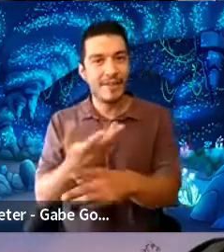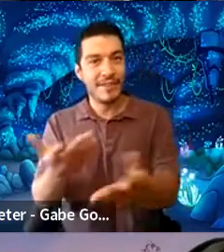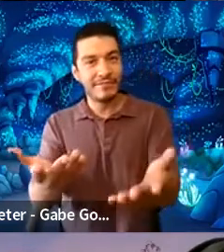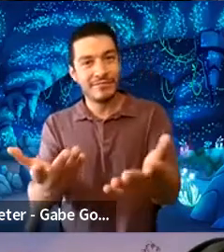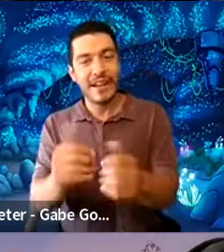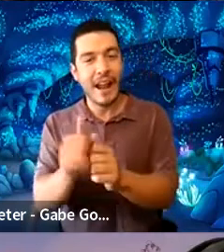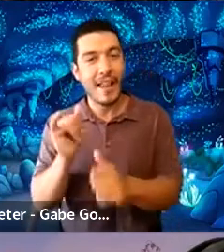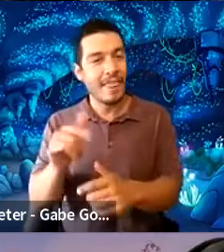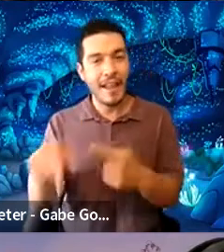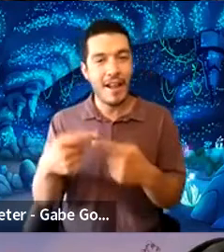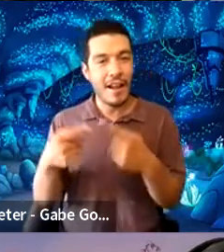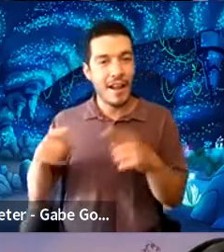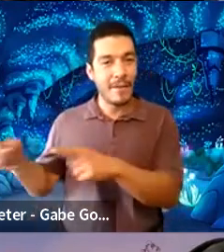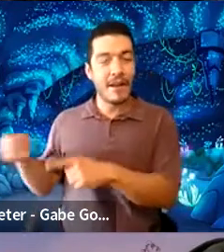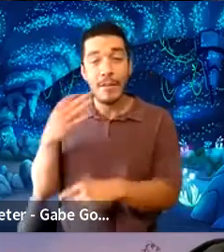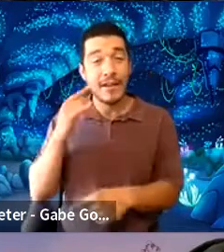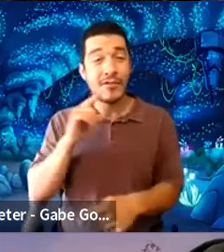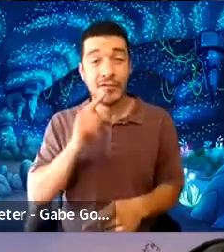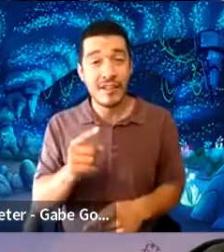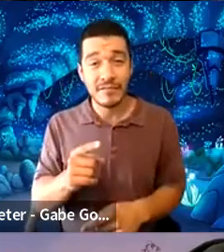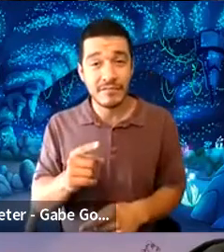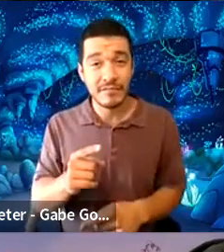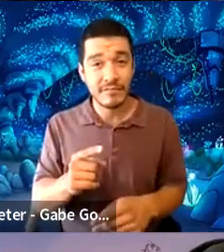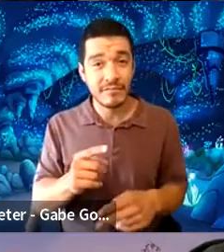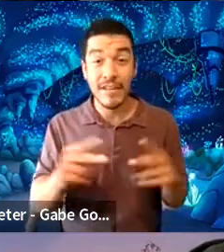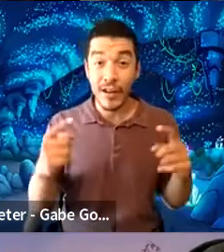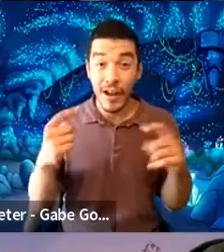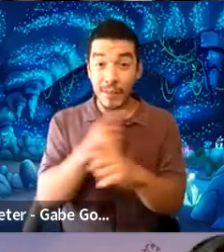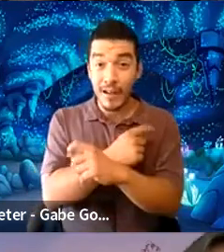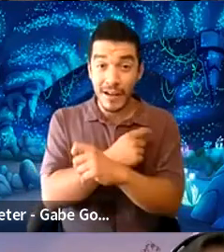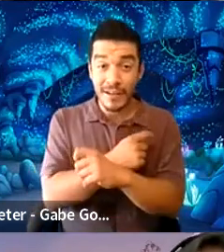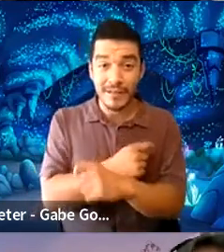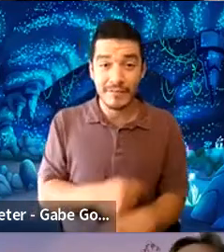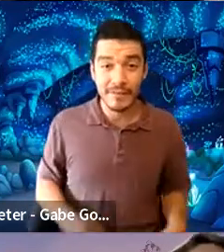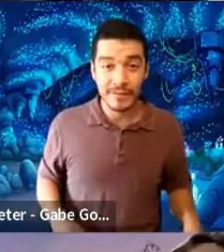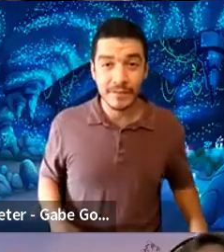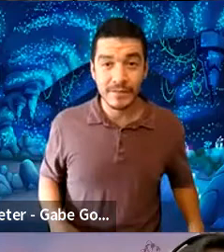know, how did that all come to be? Because it was quite complicated. The